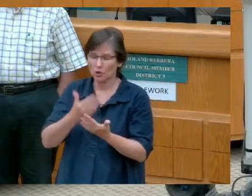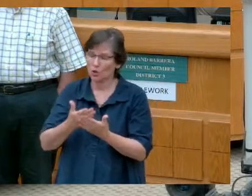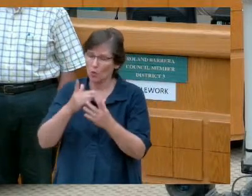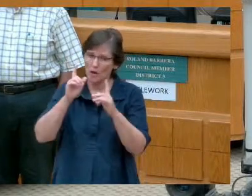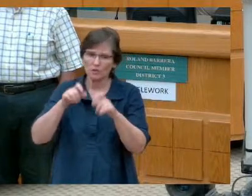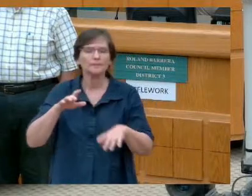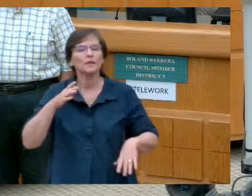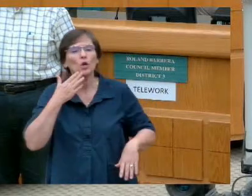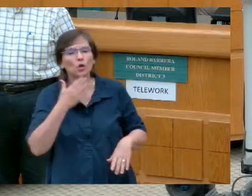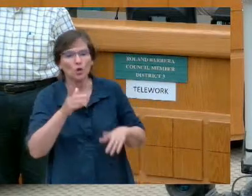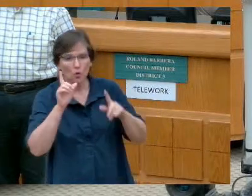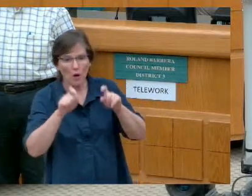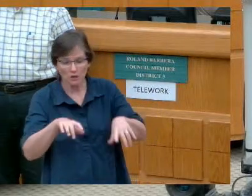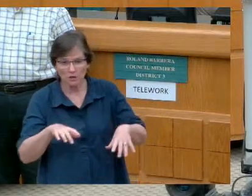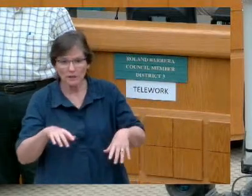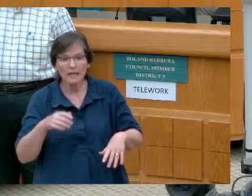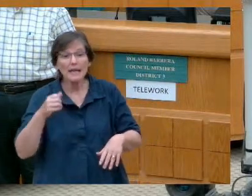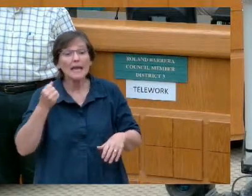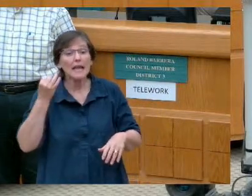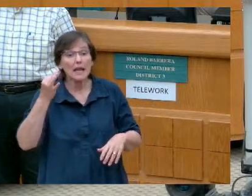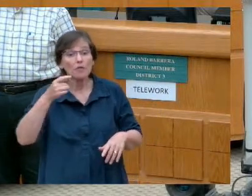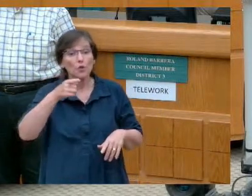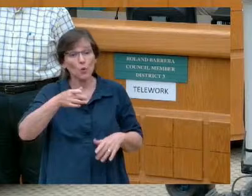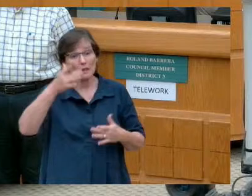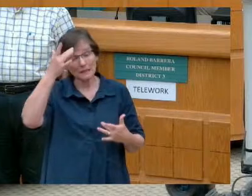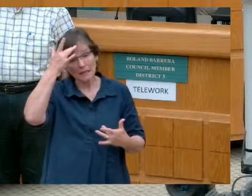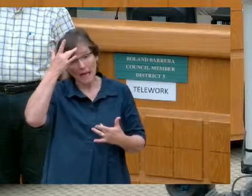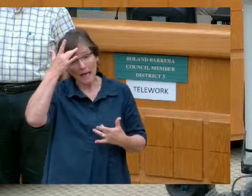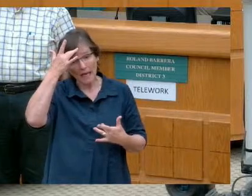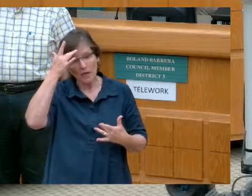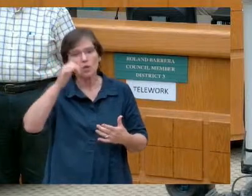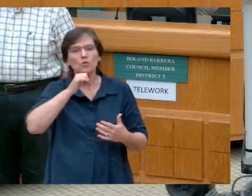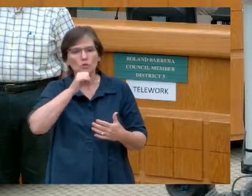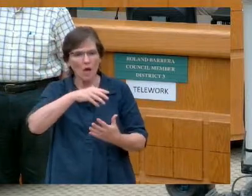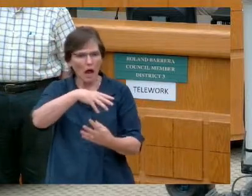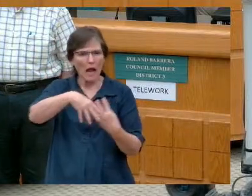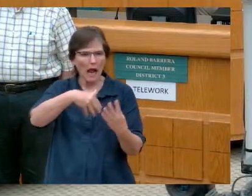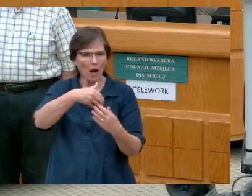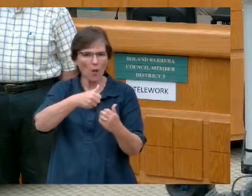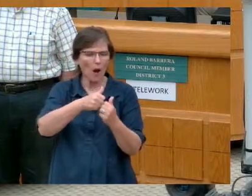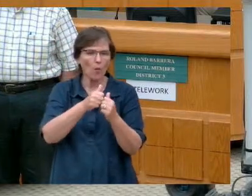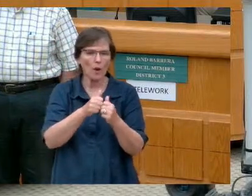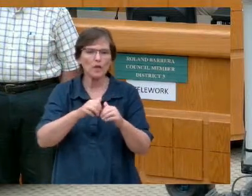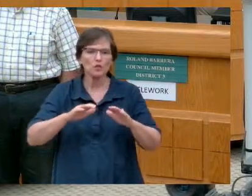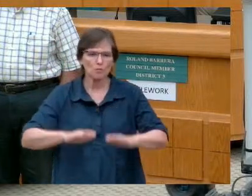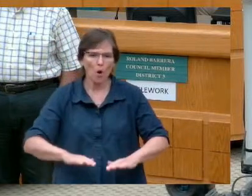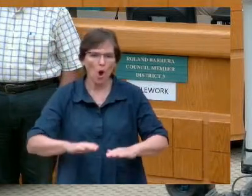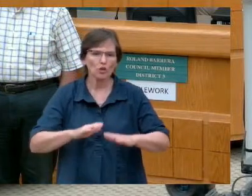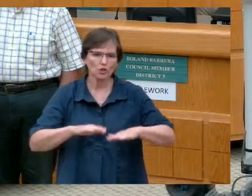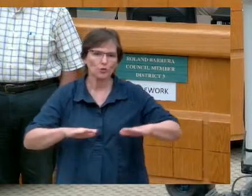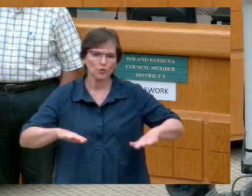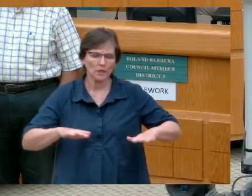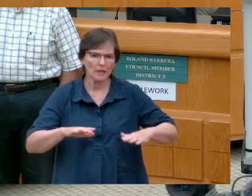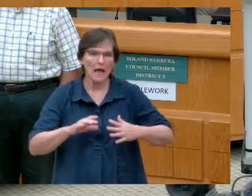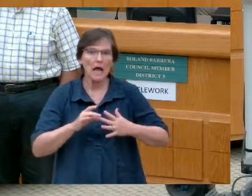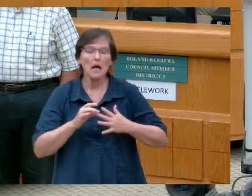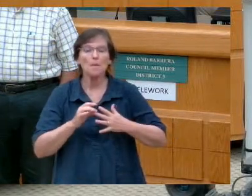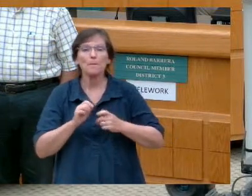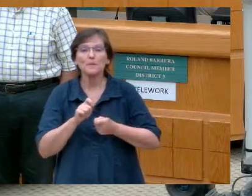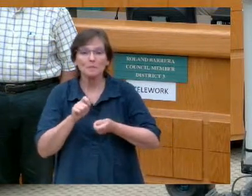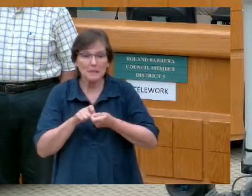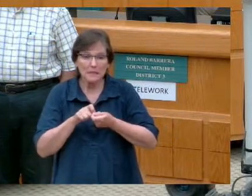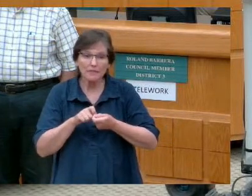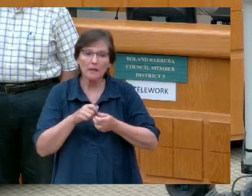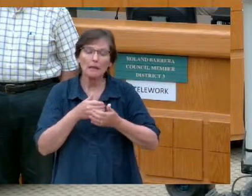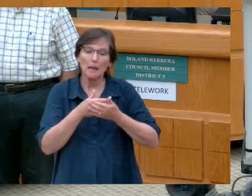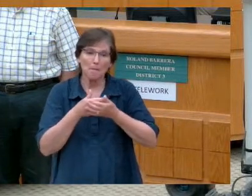is, again, if you're sick, stay away from, small children, especially those under the age of 6 months, because they don't have their